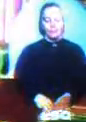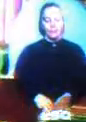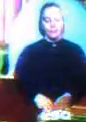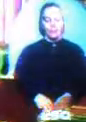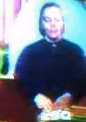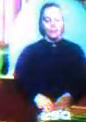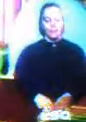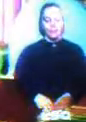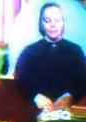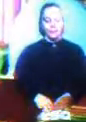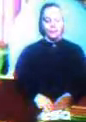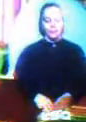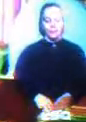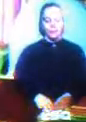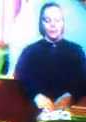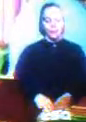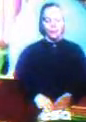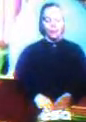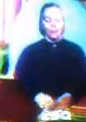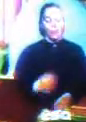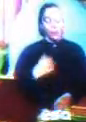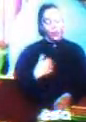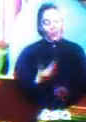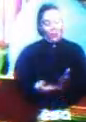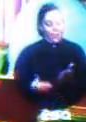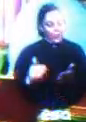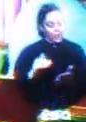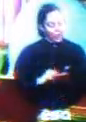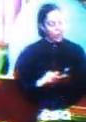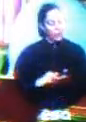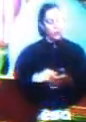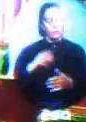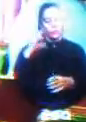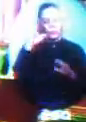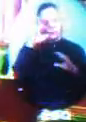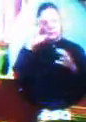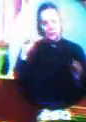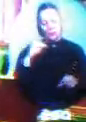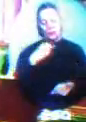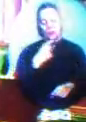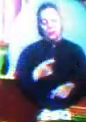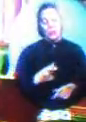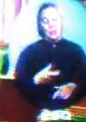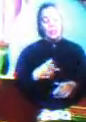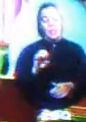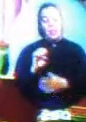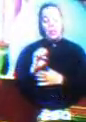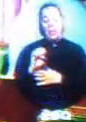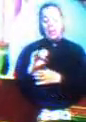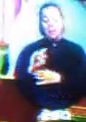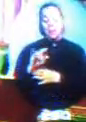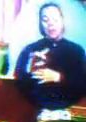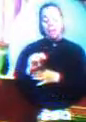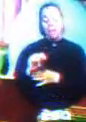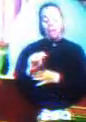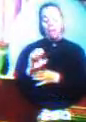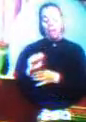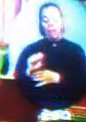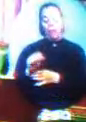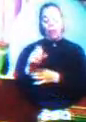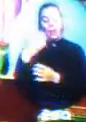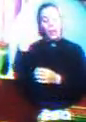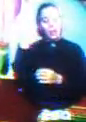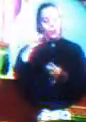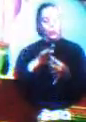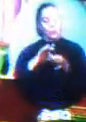the Honourable Minister of State? What the United Arab Emirates was offering was simply not in the best interest of